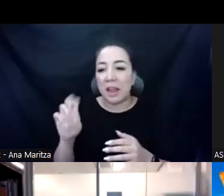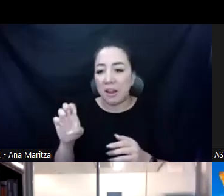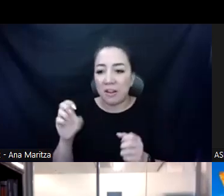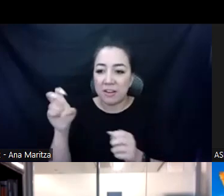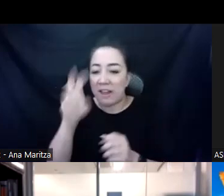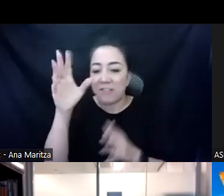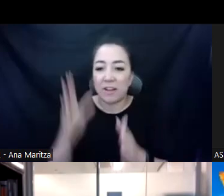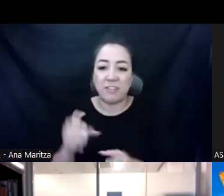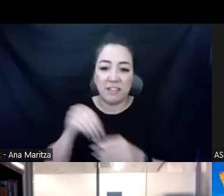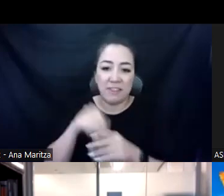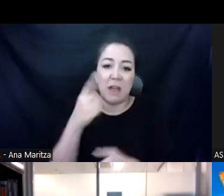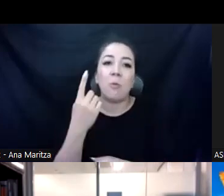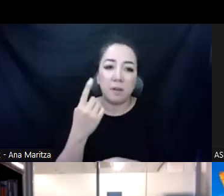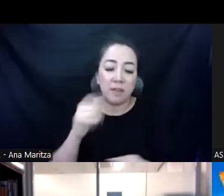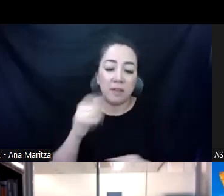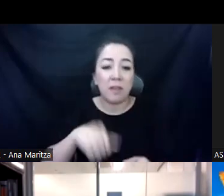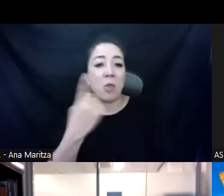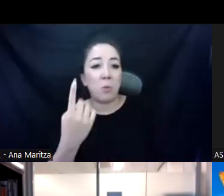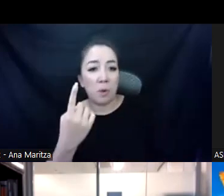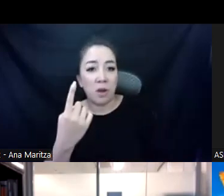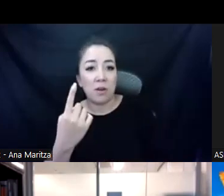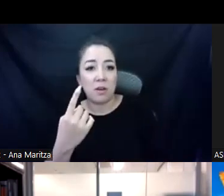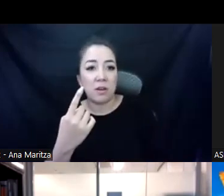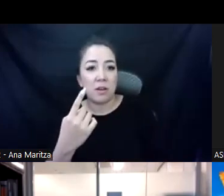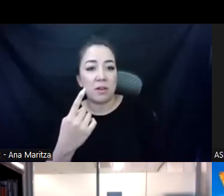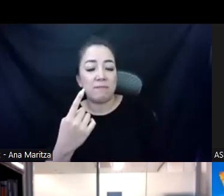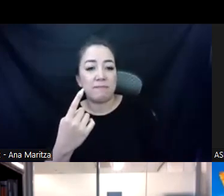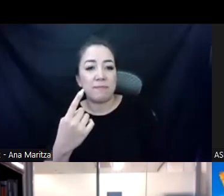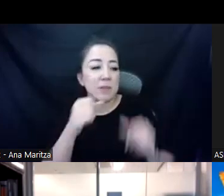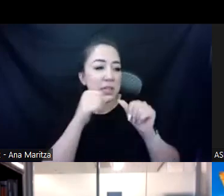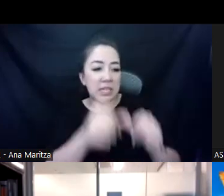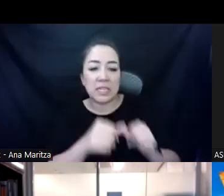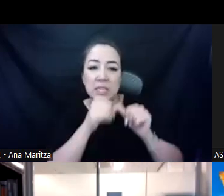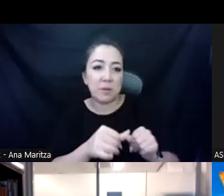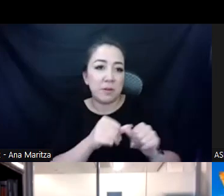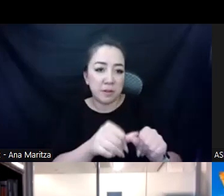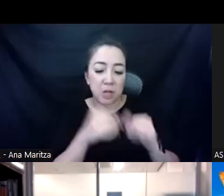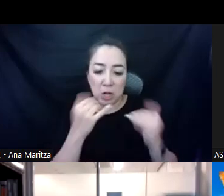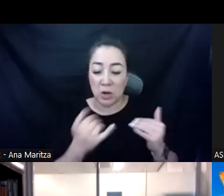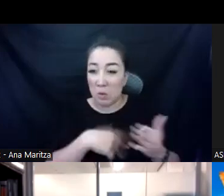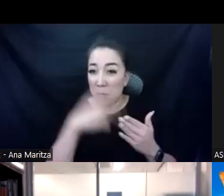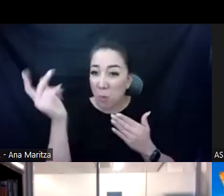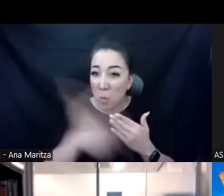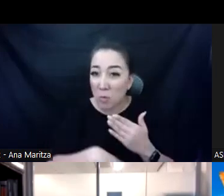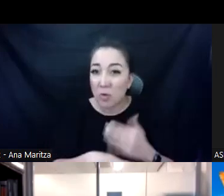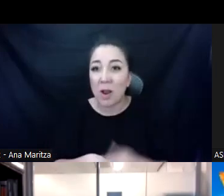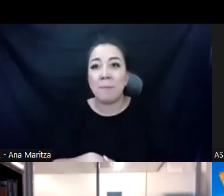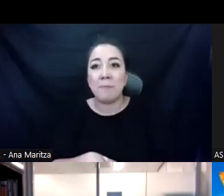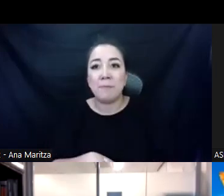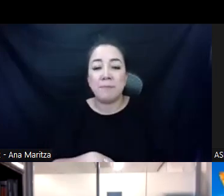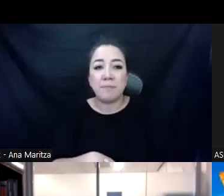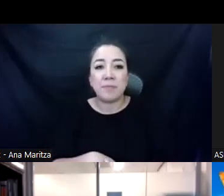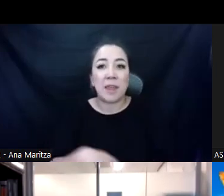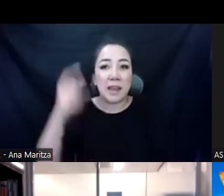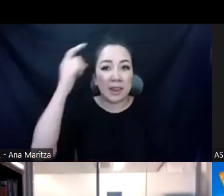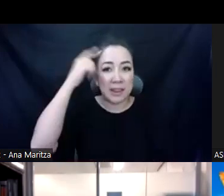one, and the other one just being the continuation of the current program. And I think